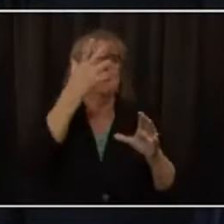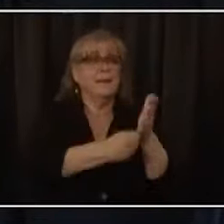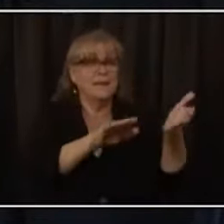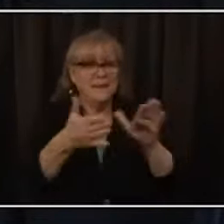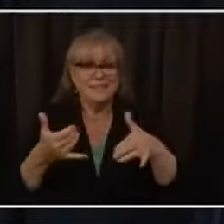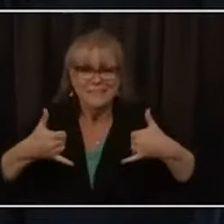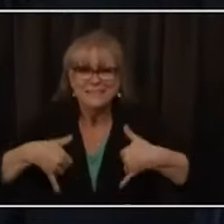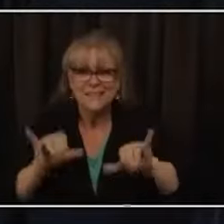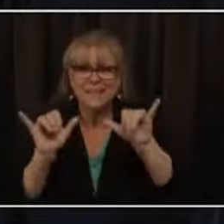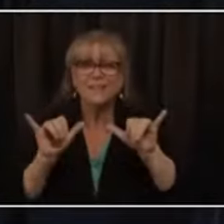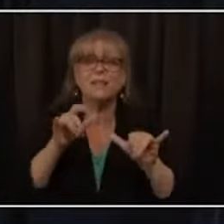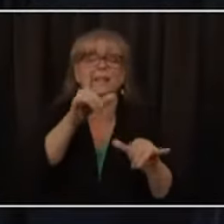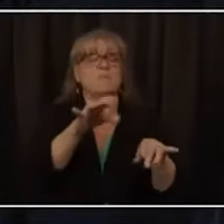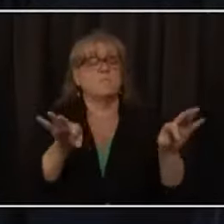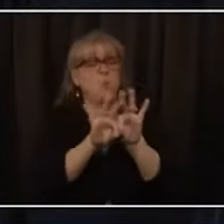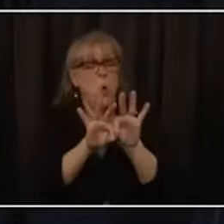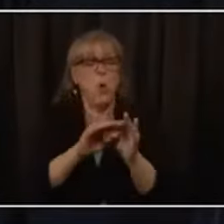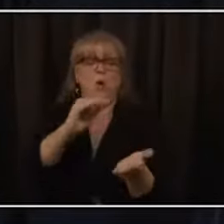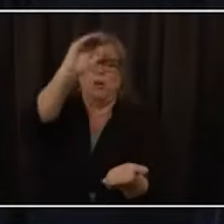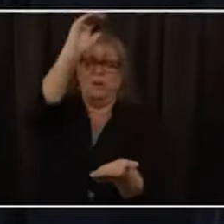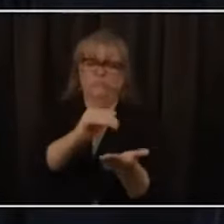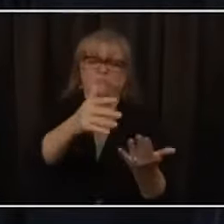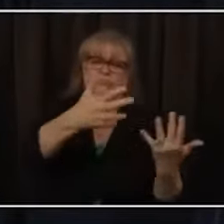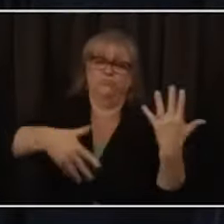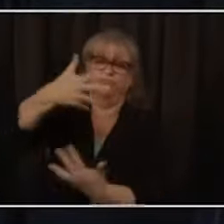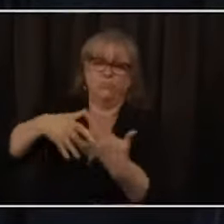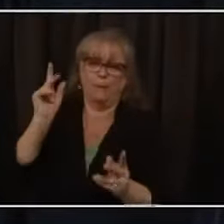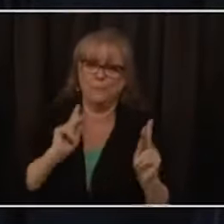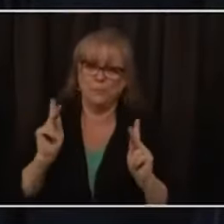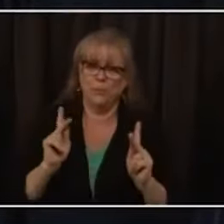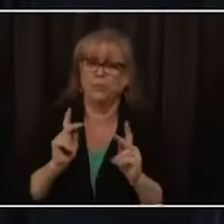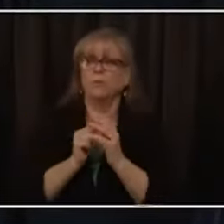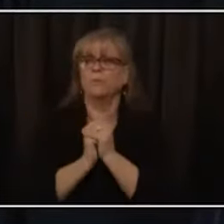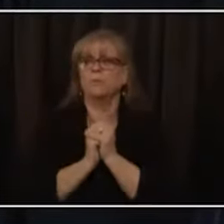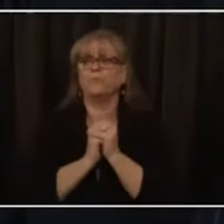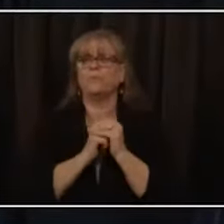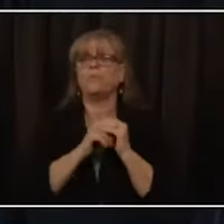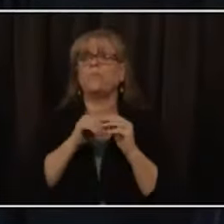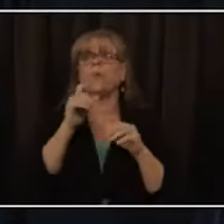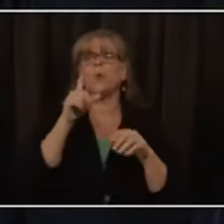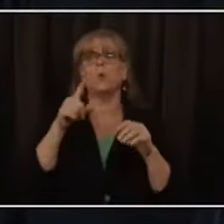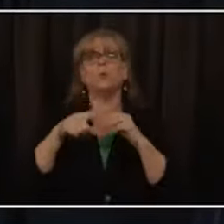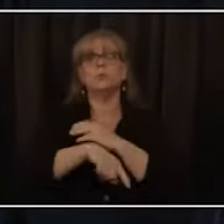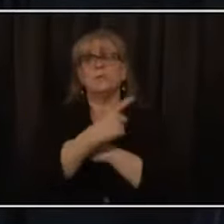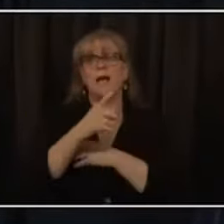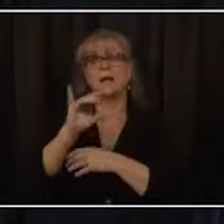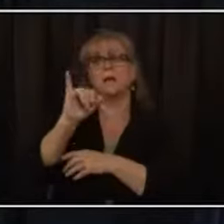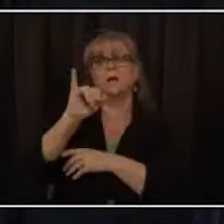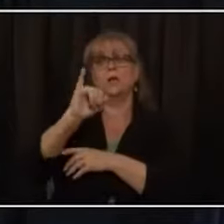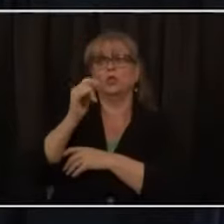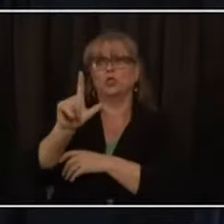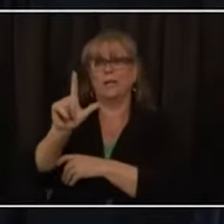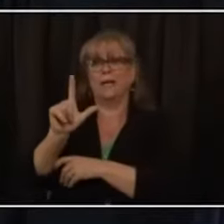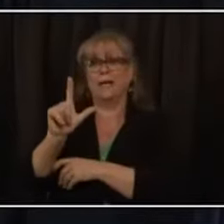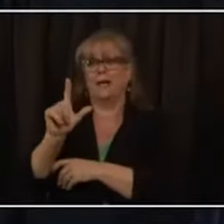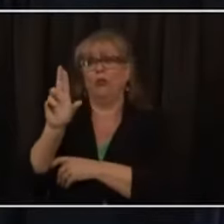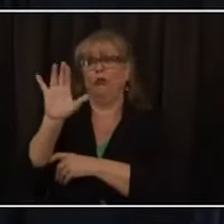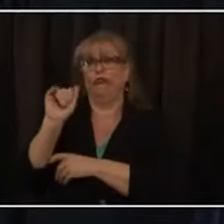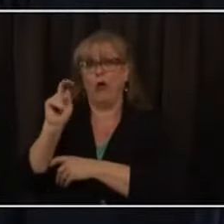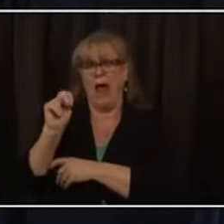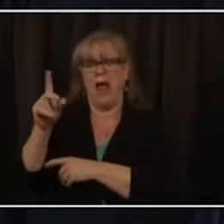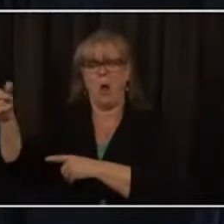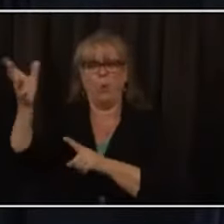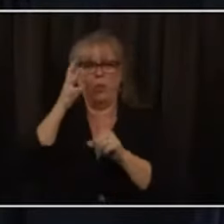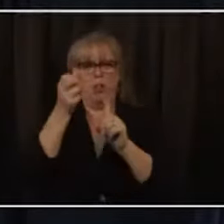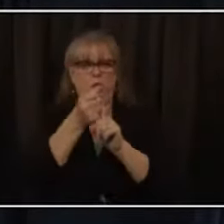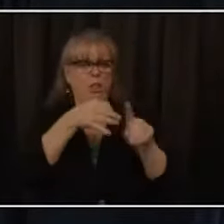afternoon, everyone. I'm joined by CDPHE Executive Director Jill Ryan. She'll provide an update on where we are and the